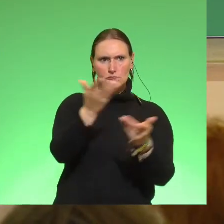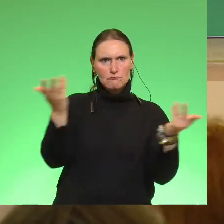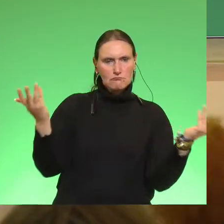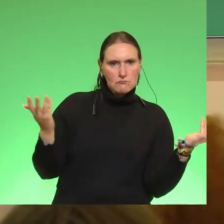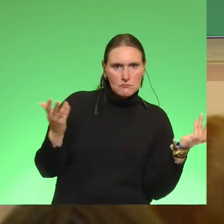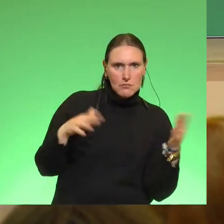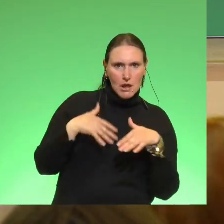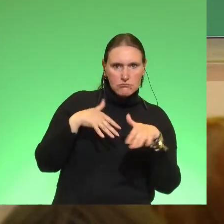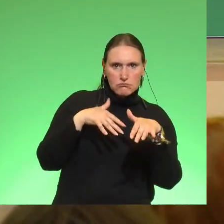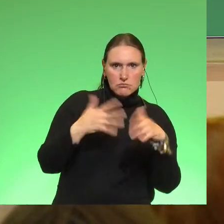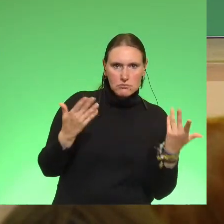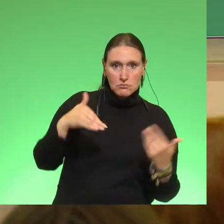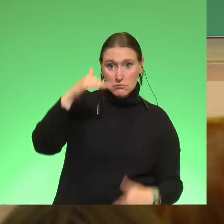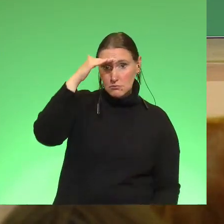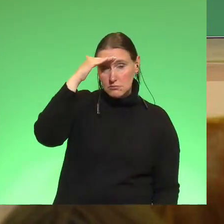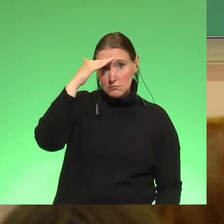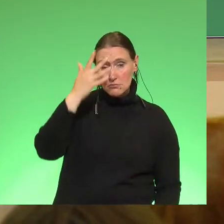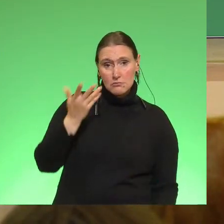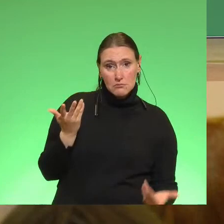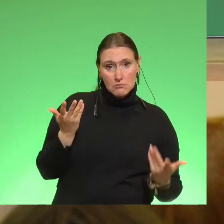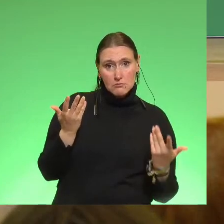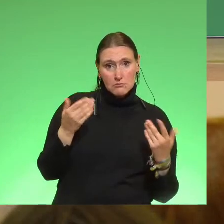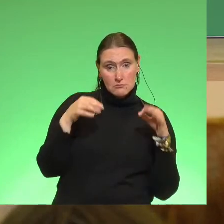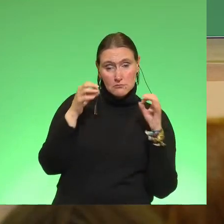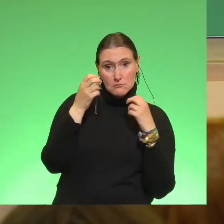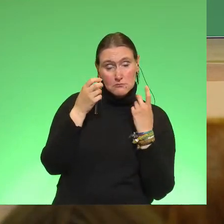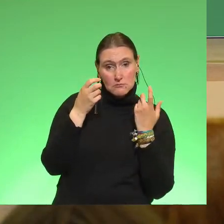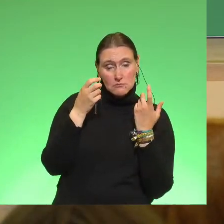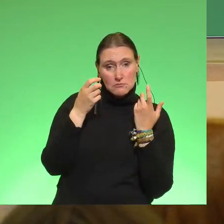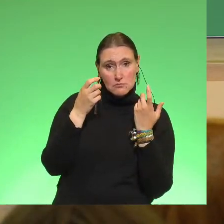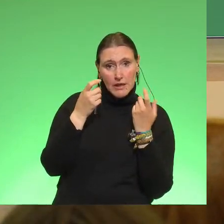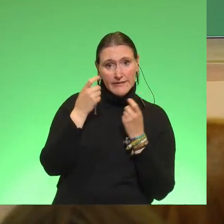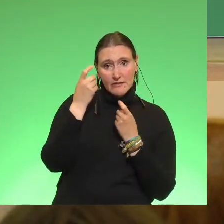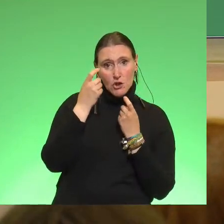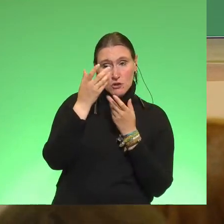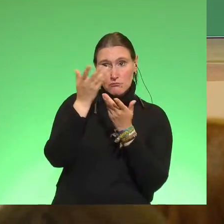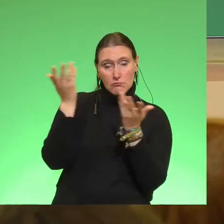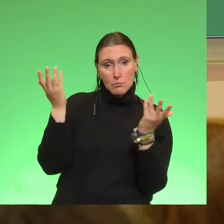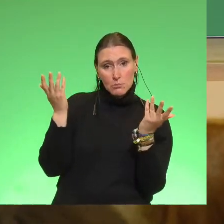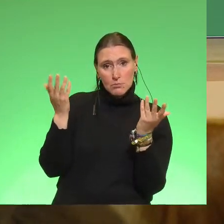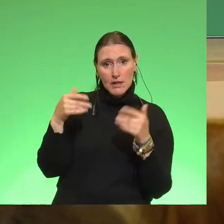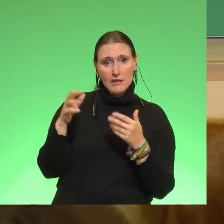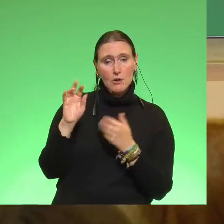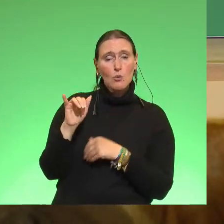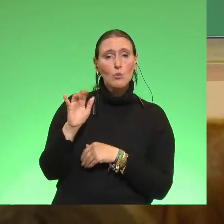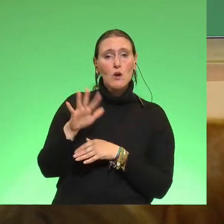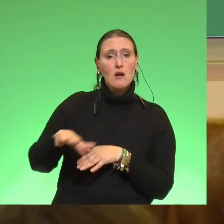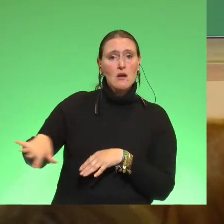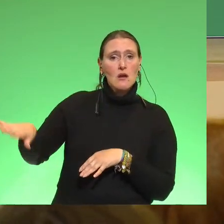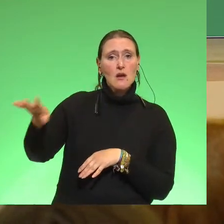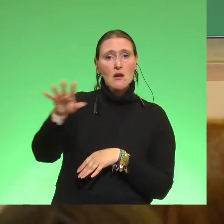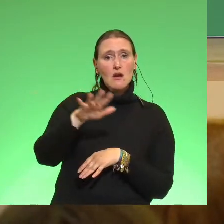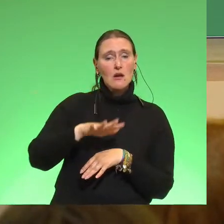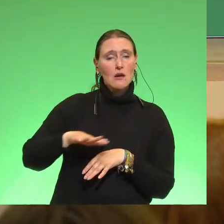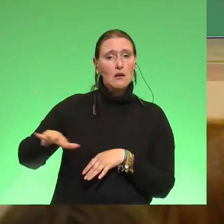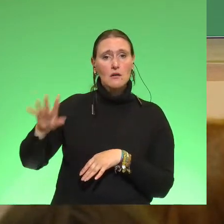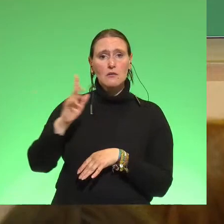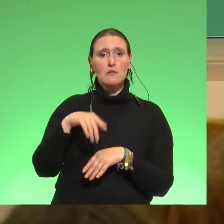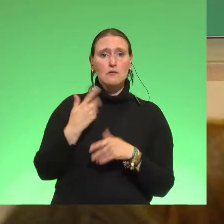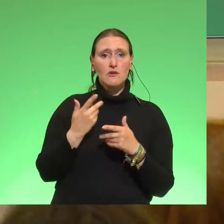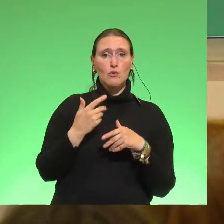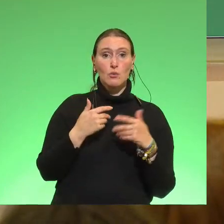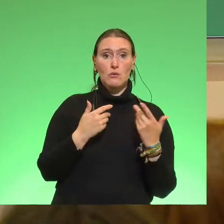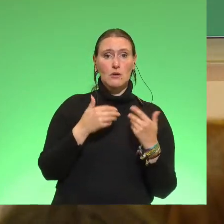how do you say it, like, there's opioids that keep people to Facebook and don't go on demos anymore, you